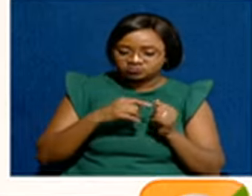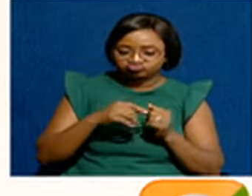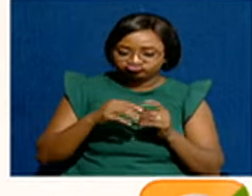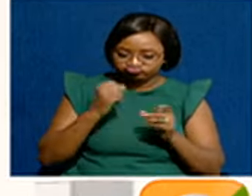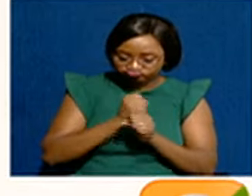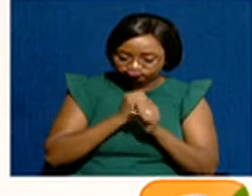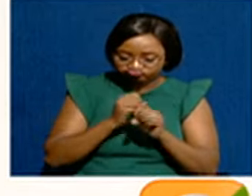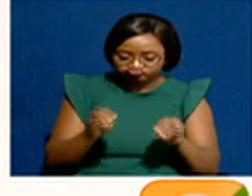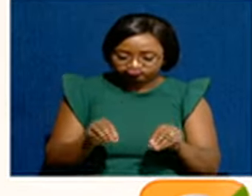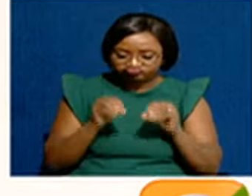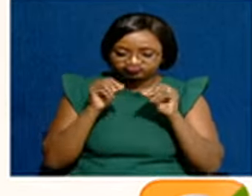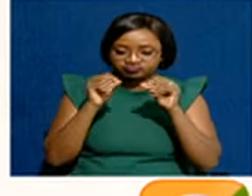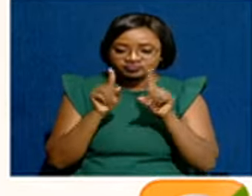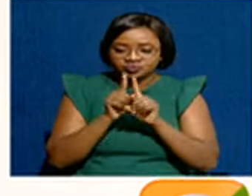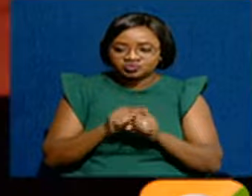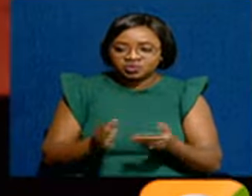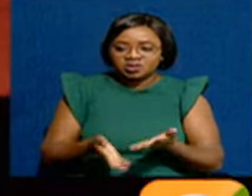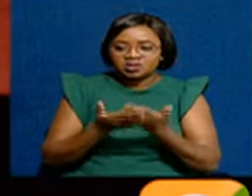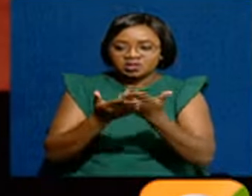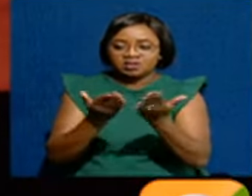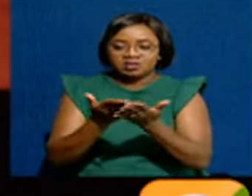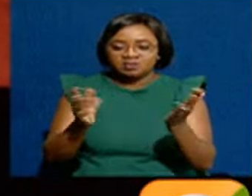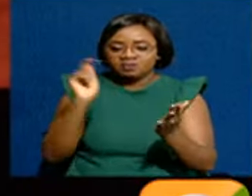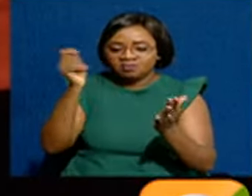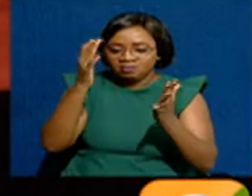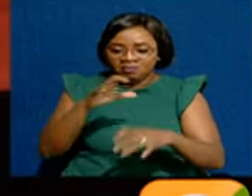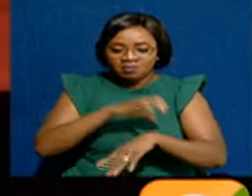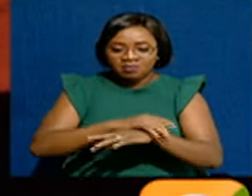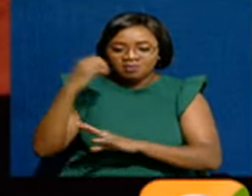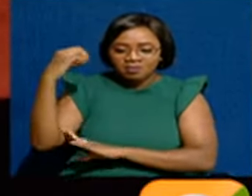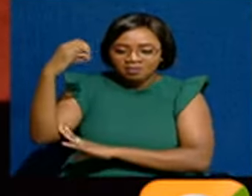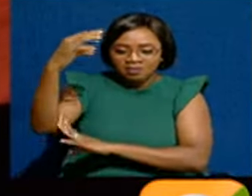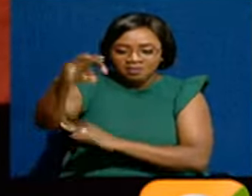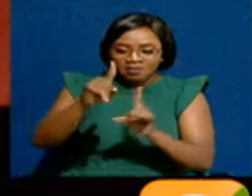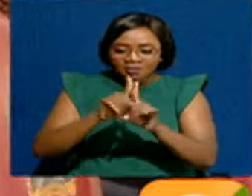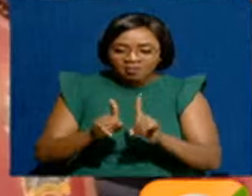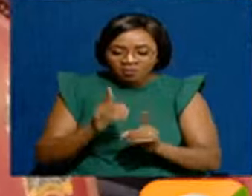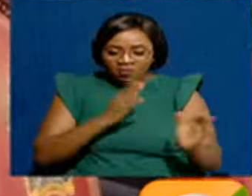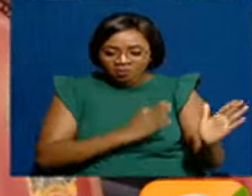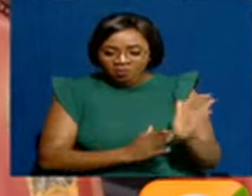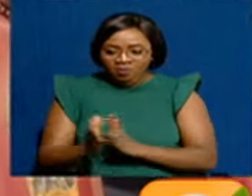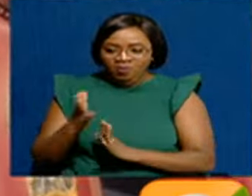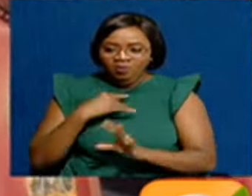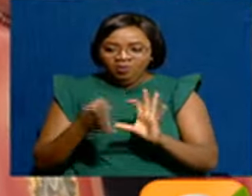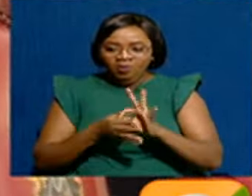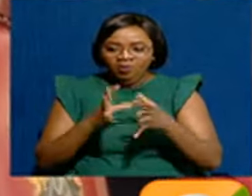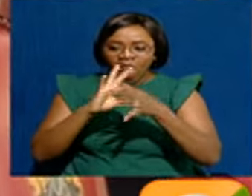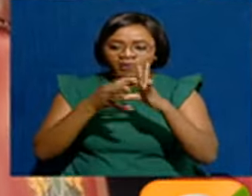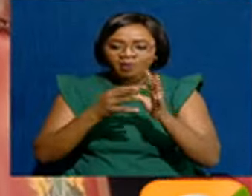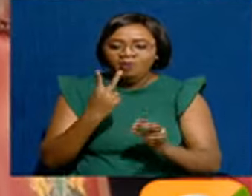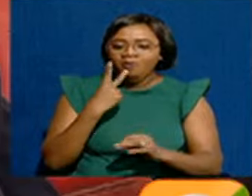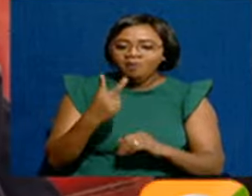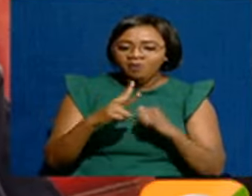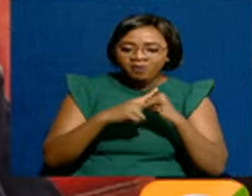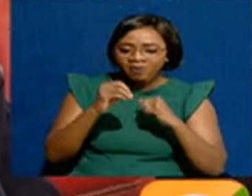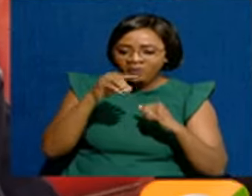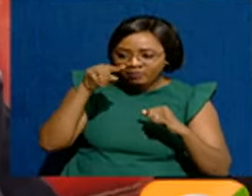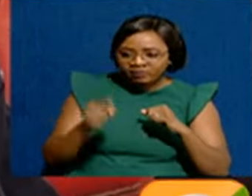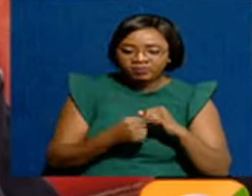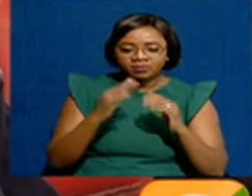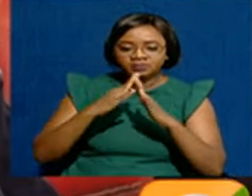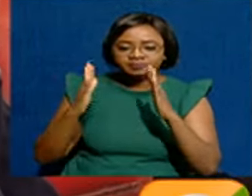and service those Kenyans who have not been serviced. At the signing, President Ruto revealed plans to connect another 270,000 households to